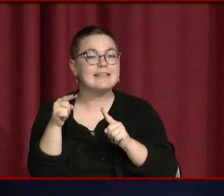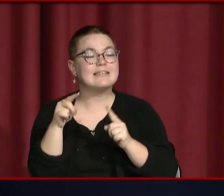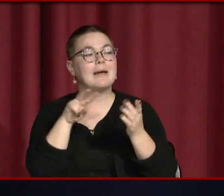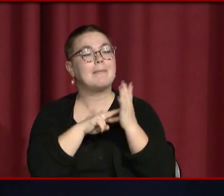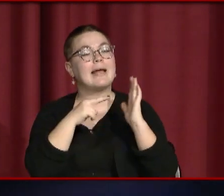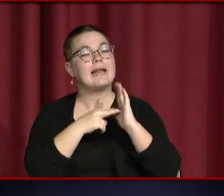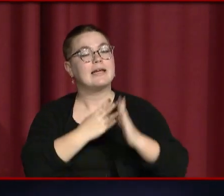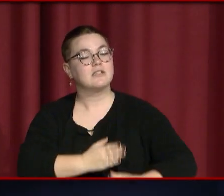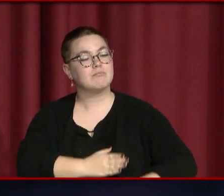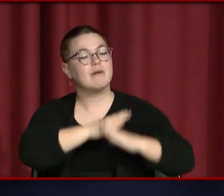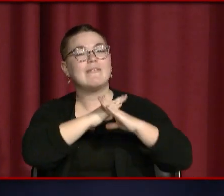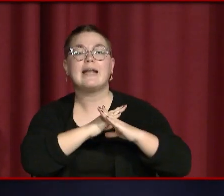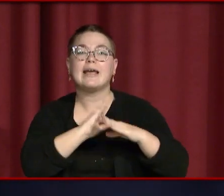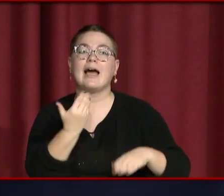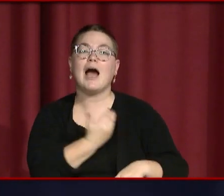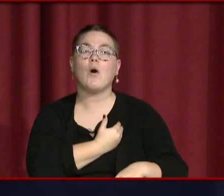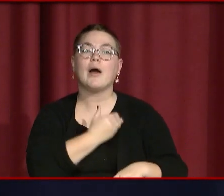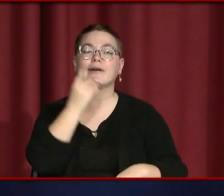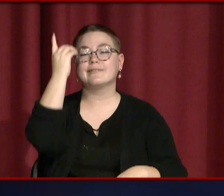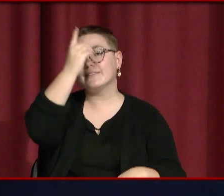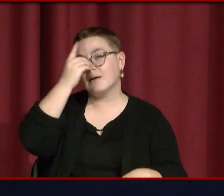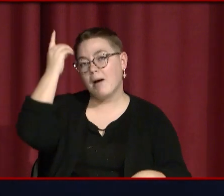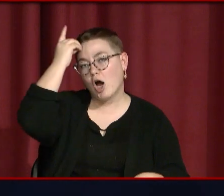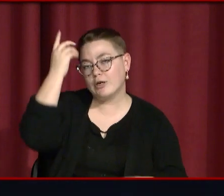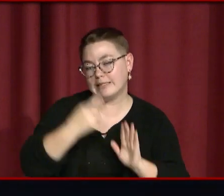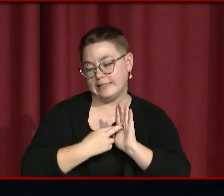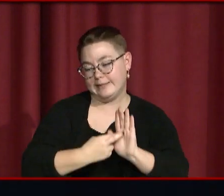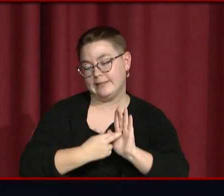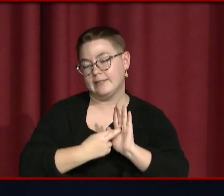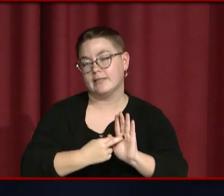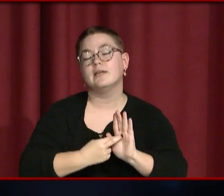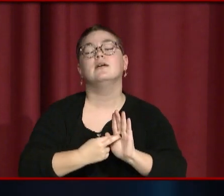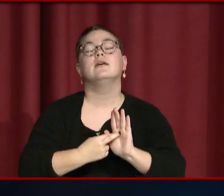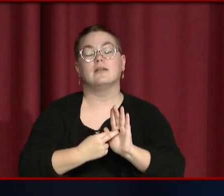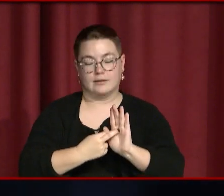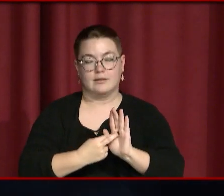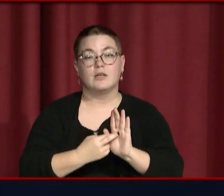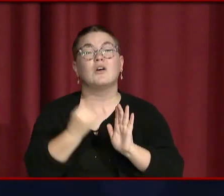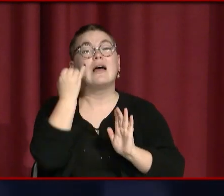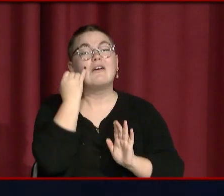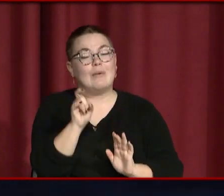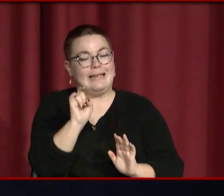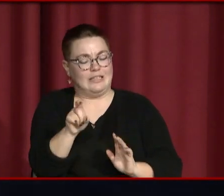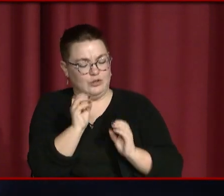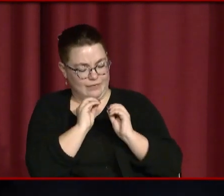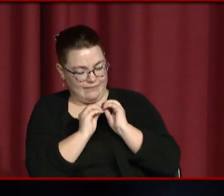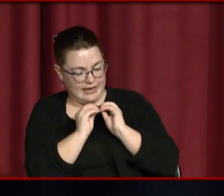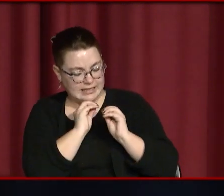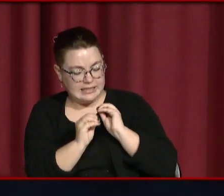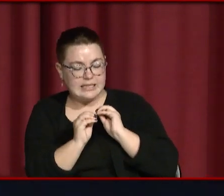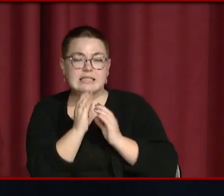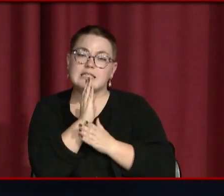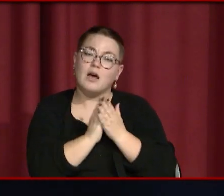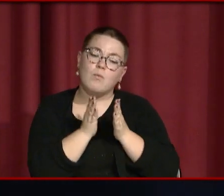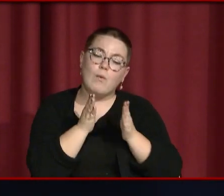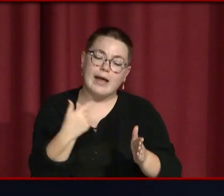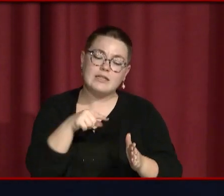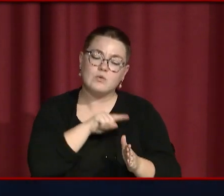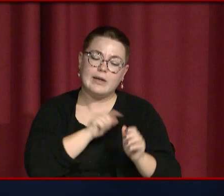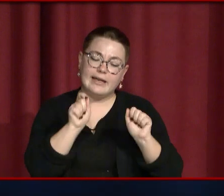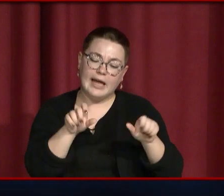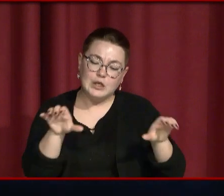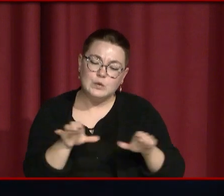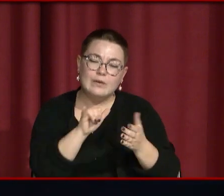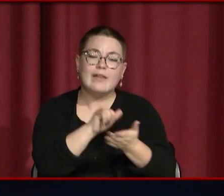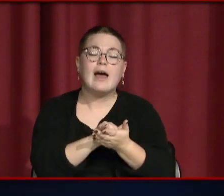democracy. And if we're going to address that problem, then the means through which the league has found sometimes helpful is to